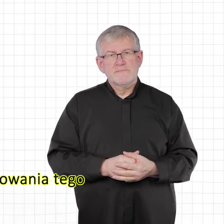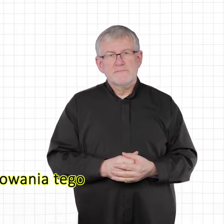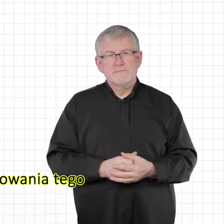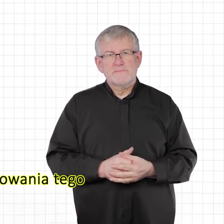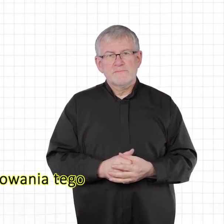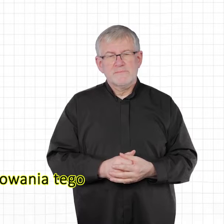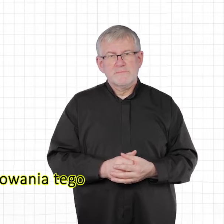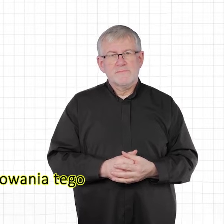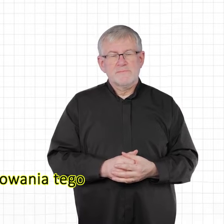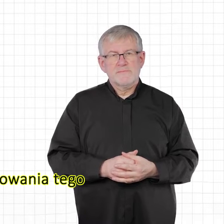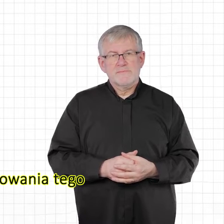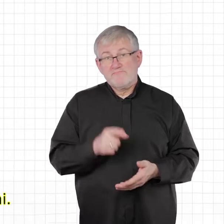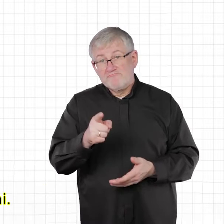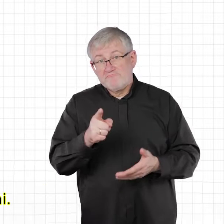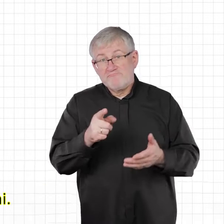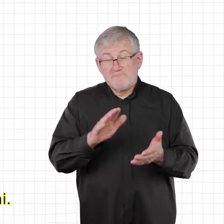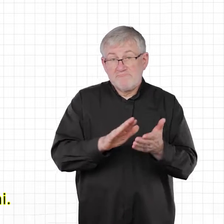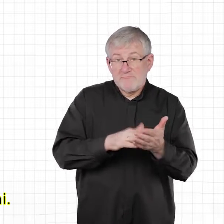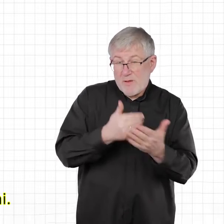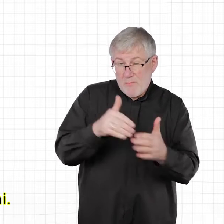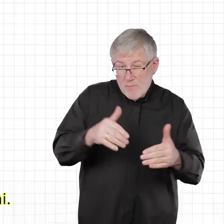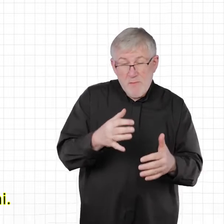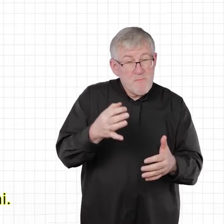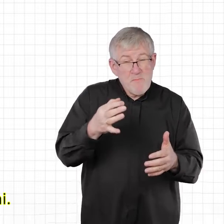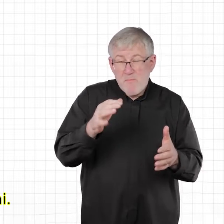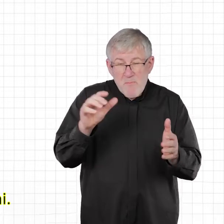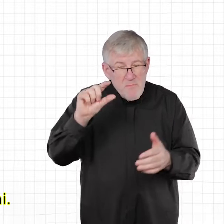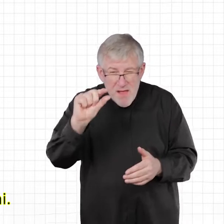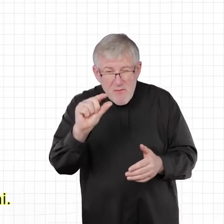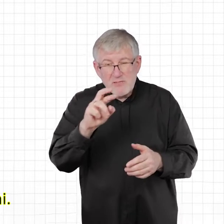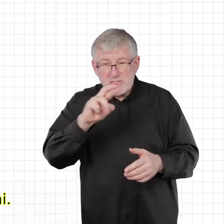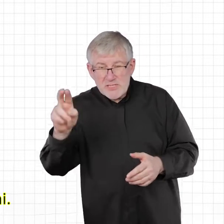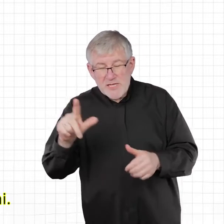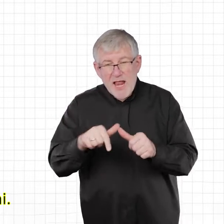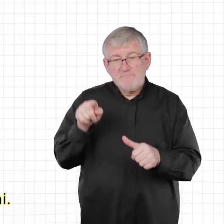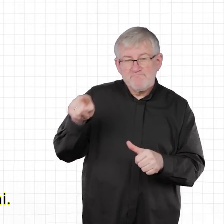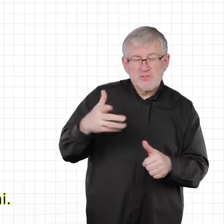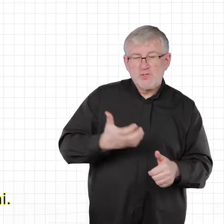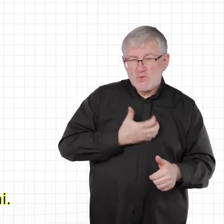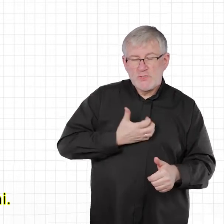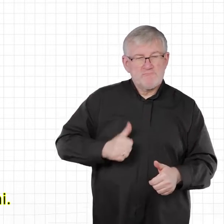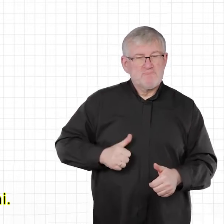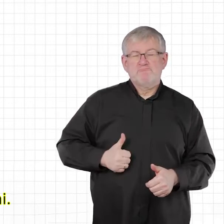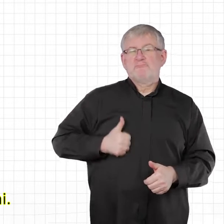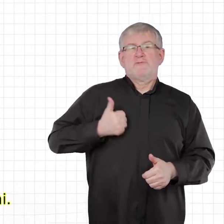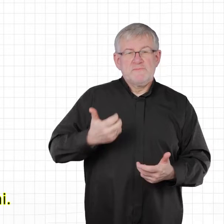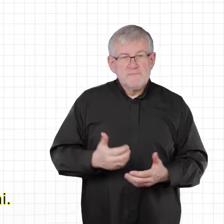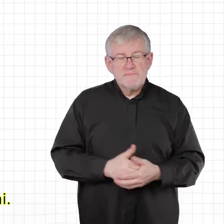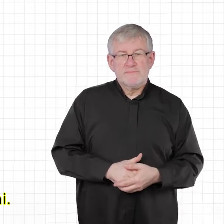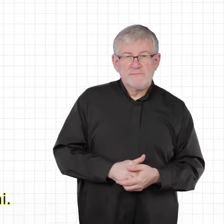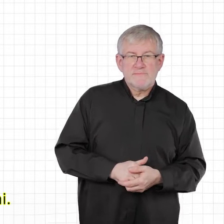opportunities to expand this, and of course we have schools, we have teachers, we